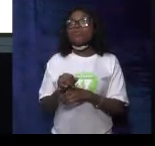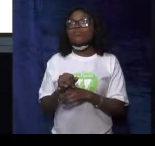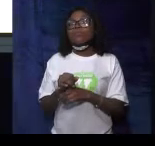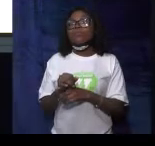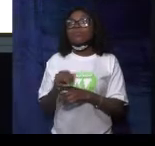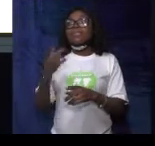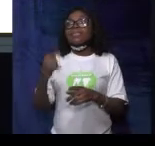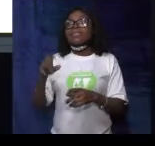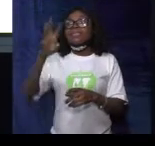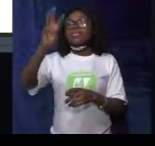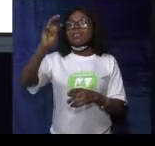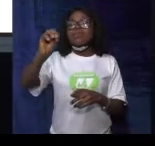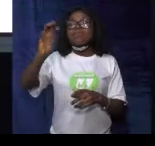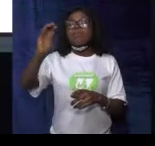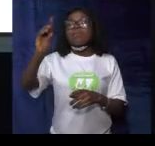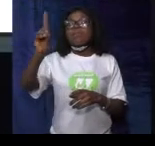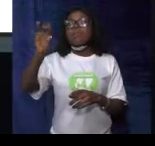now.